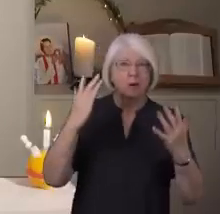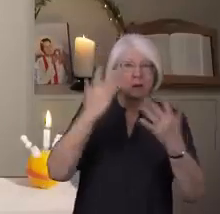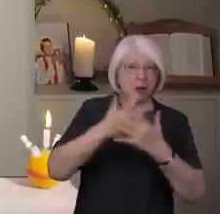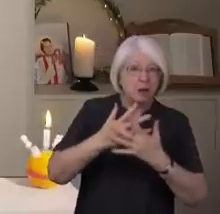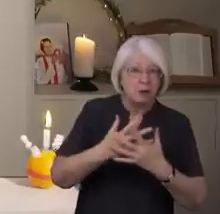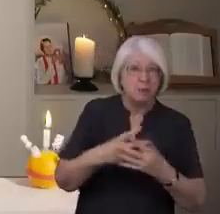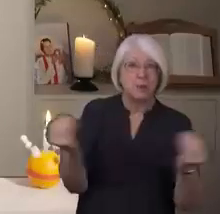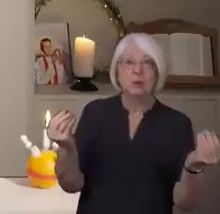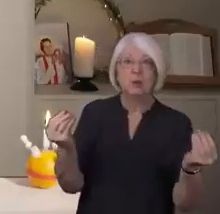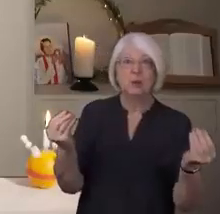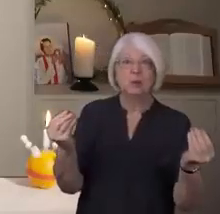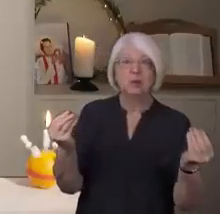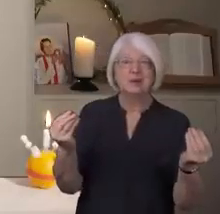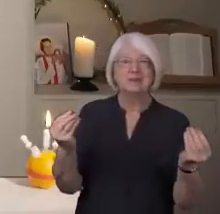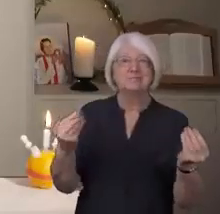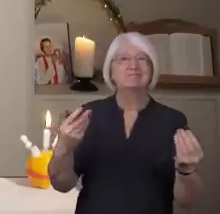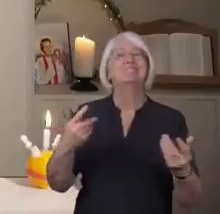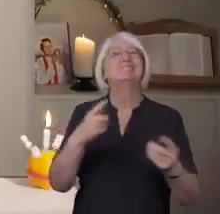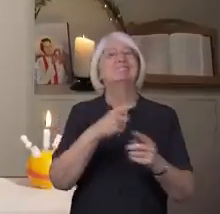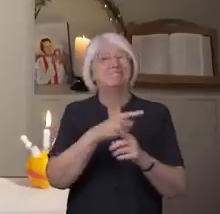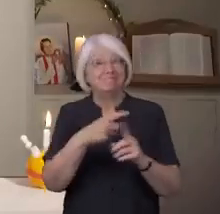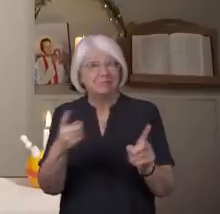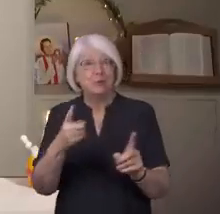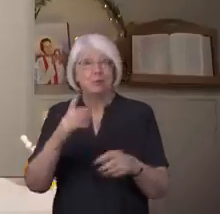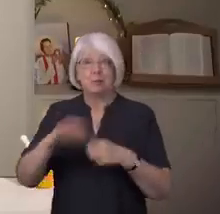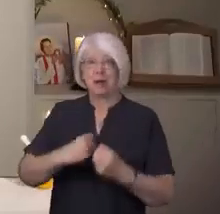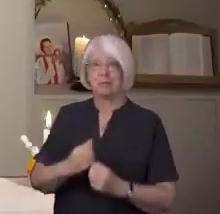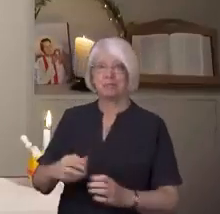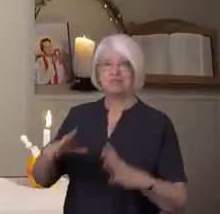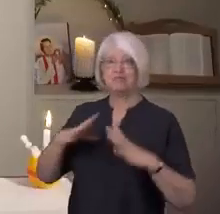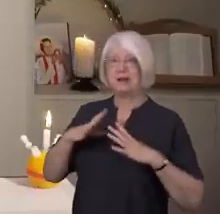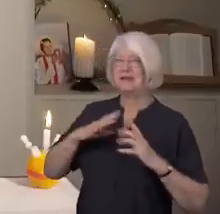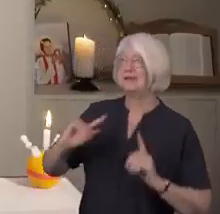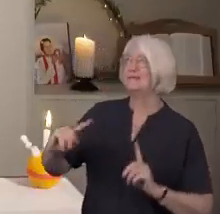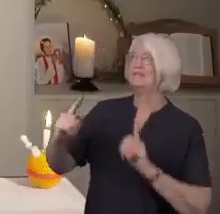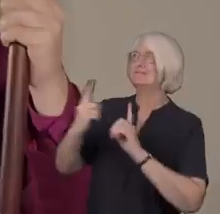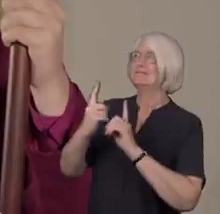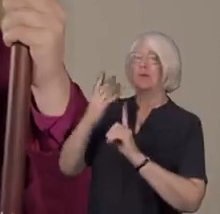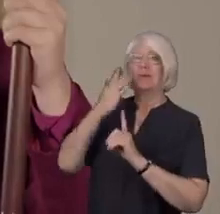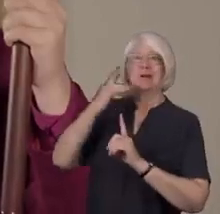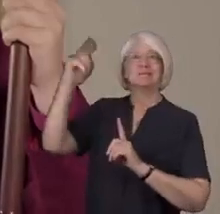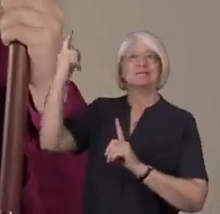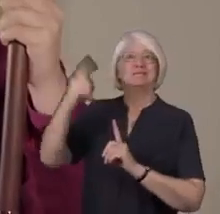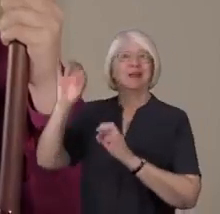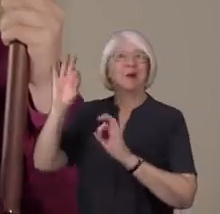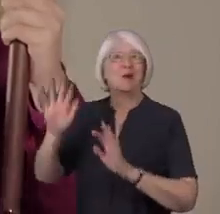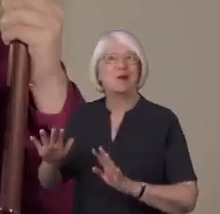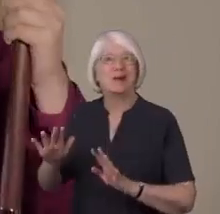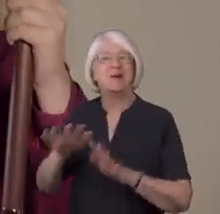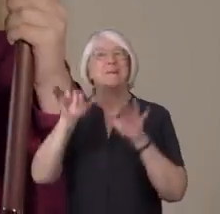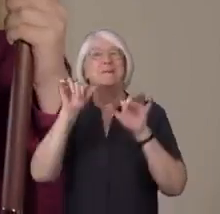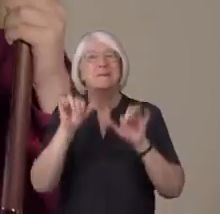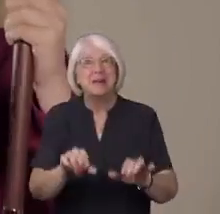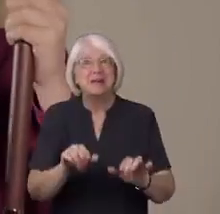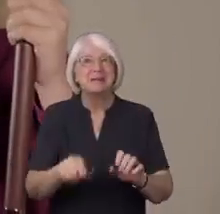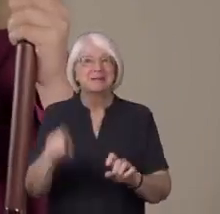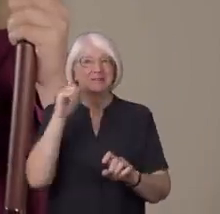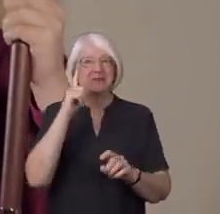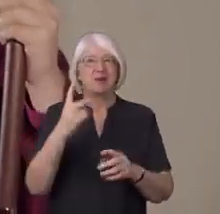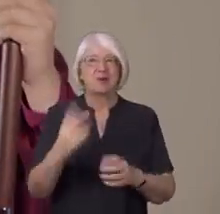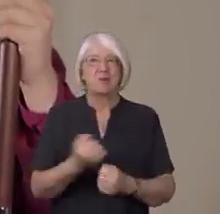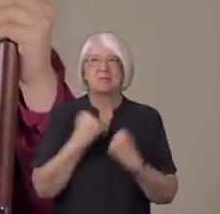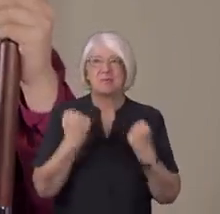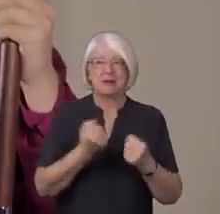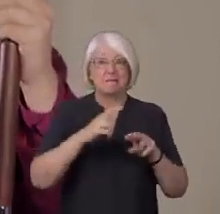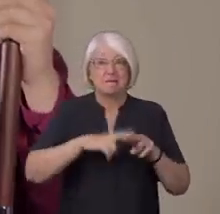before your path and make you ready to meet him when he comes in glory. And the blessing of God Almighty, the Father,